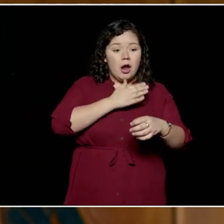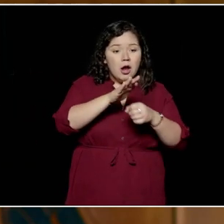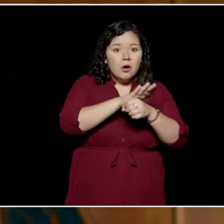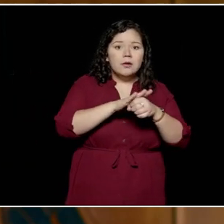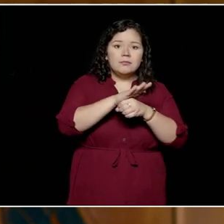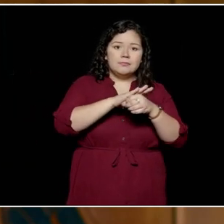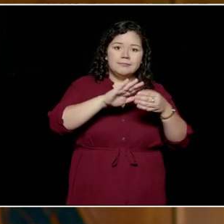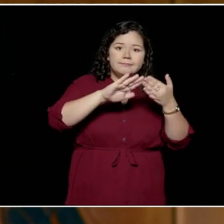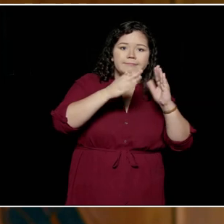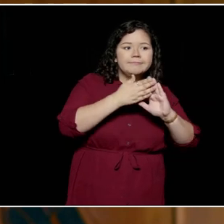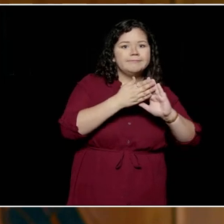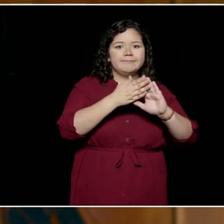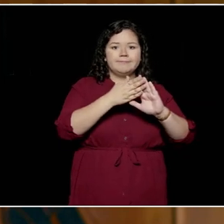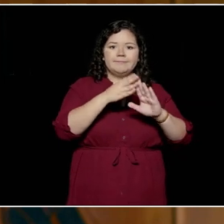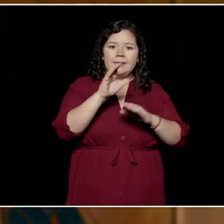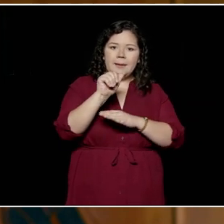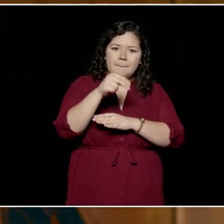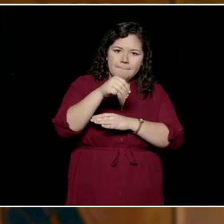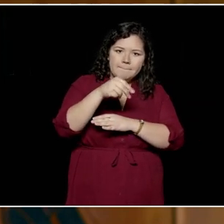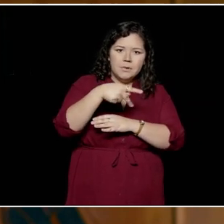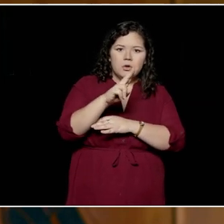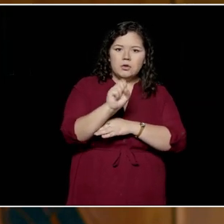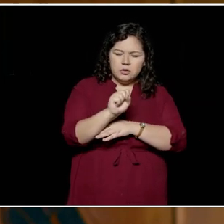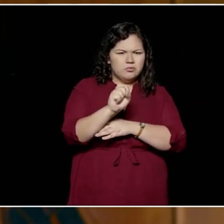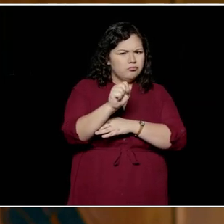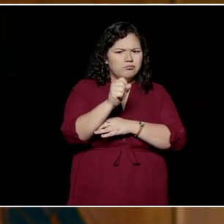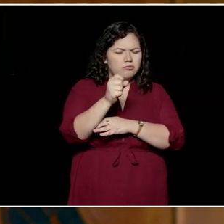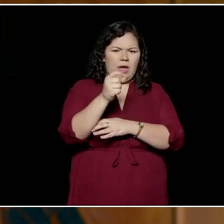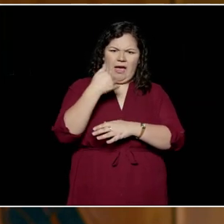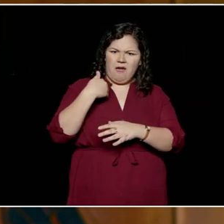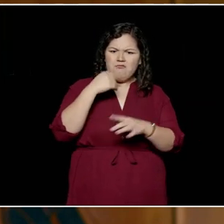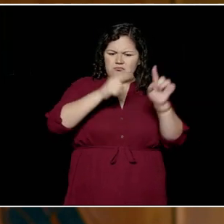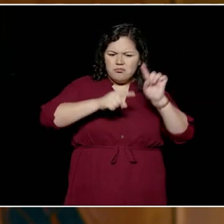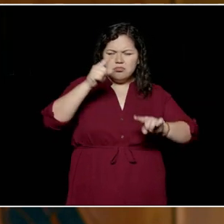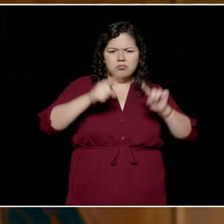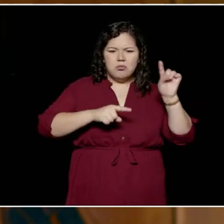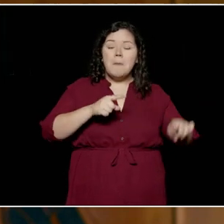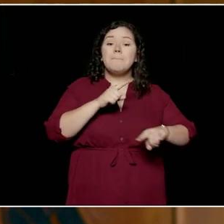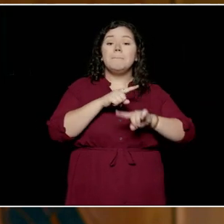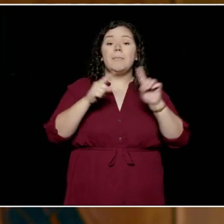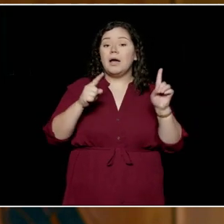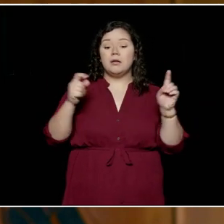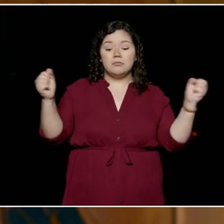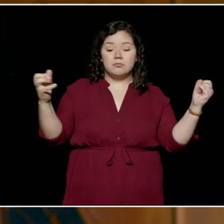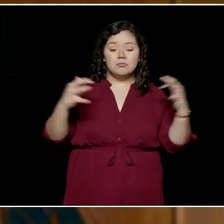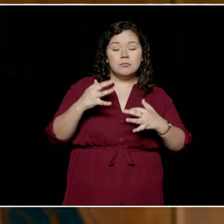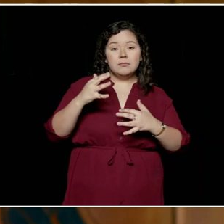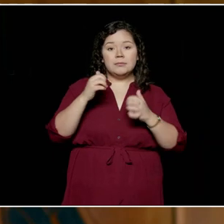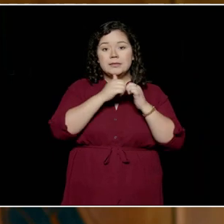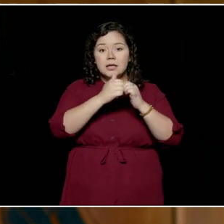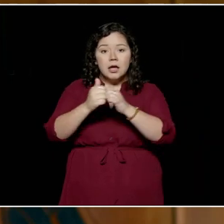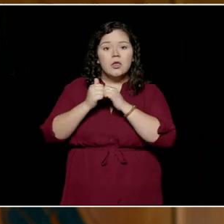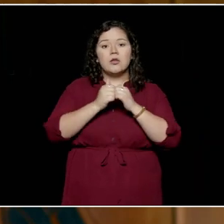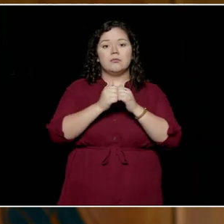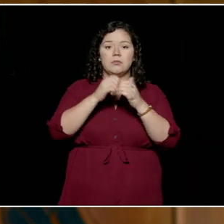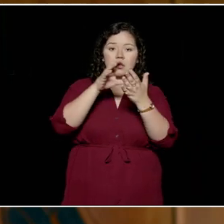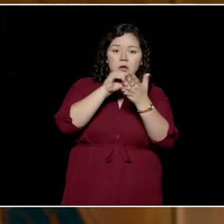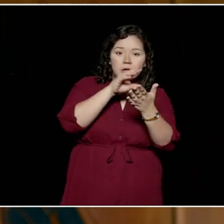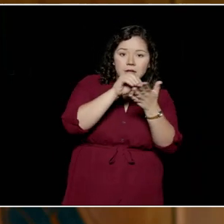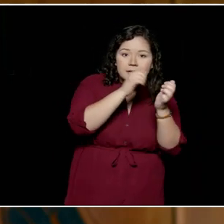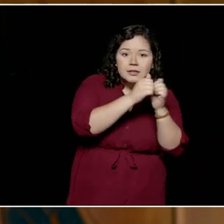nationally, that we were here together, learning together, being